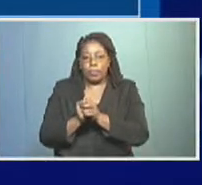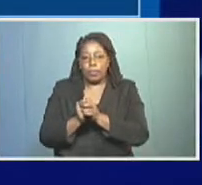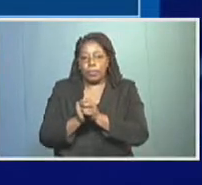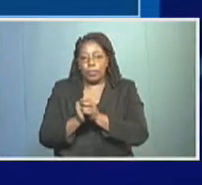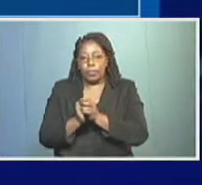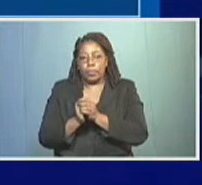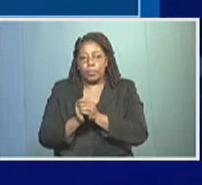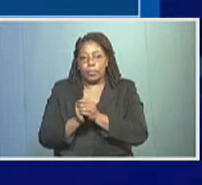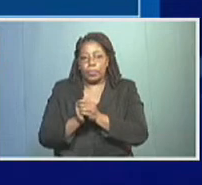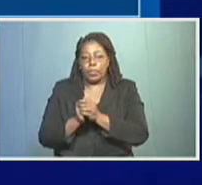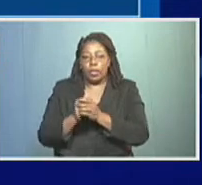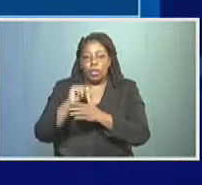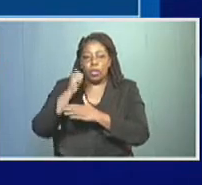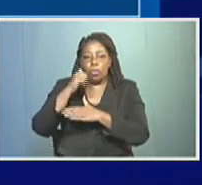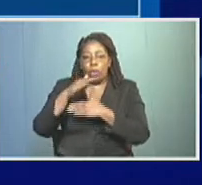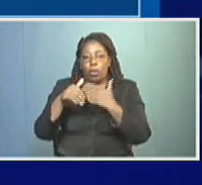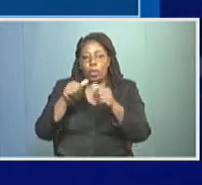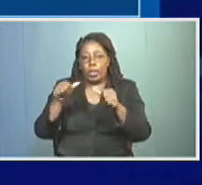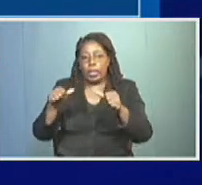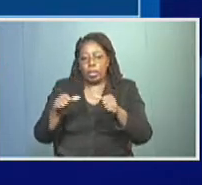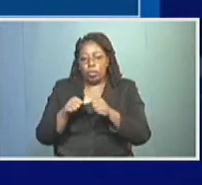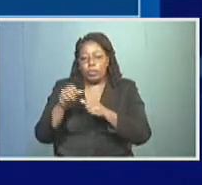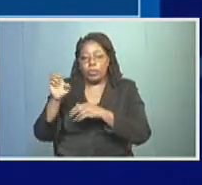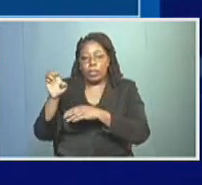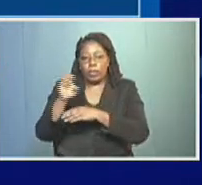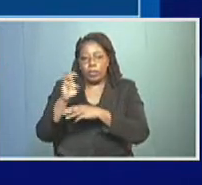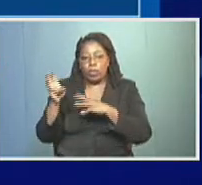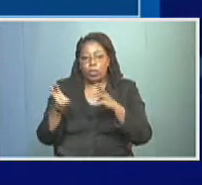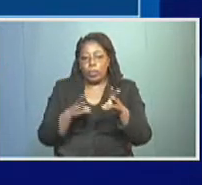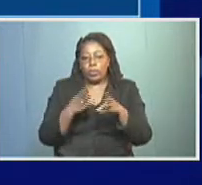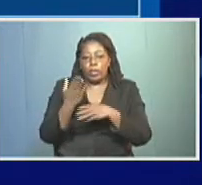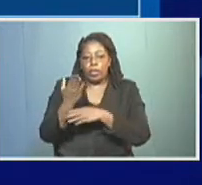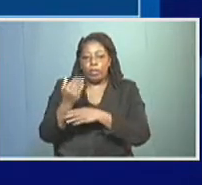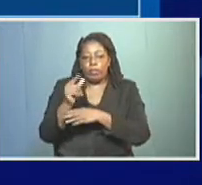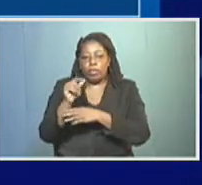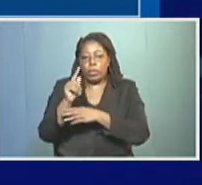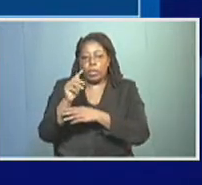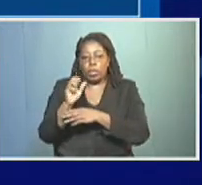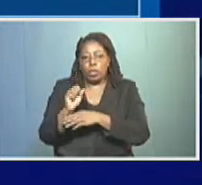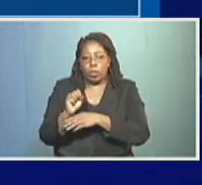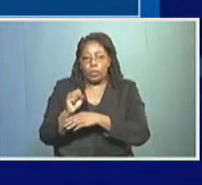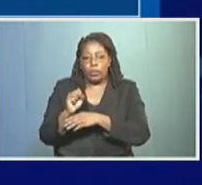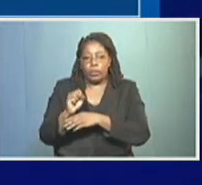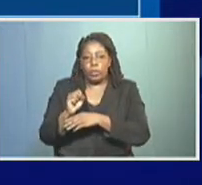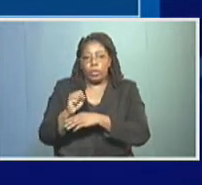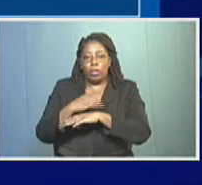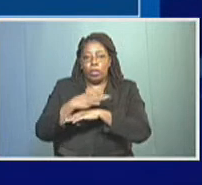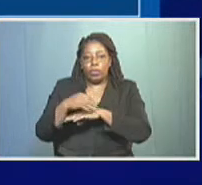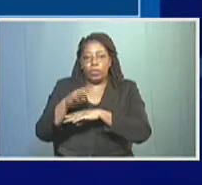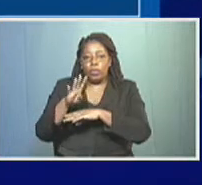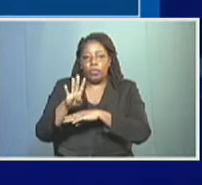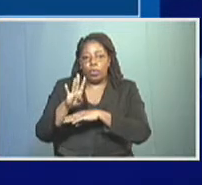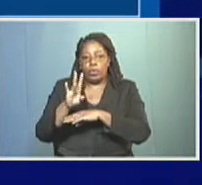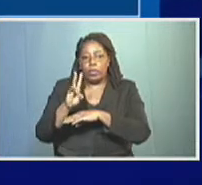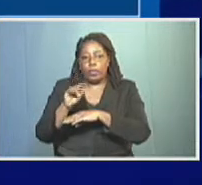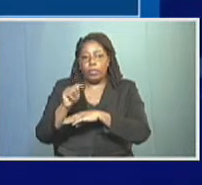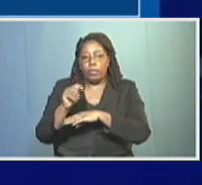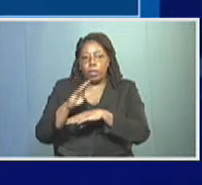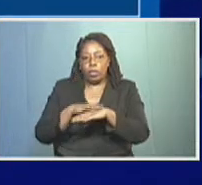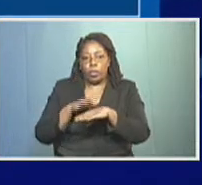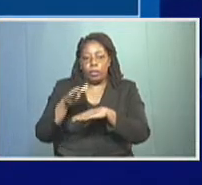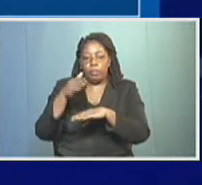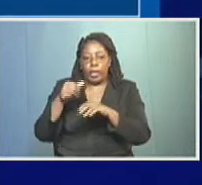And then tomorrow, for all areas, the winds become easterly. 15 to 20 knots will be the wind speeds, and the wave heights 4 to 7 feet. The caution